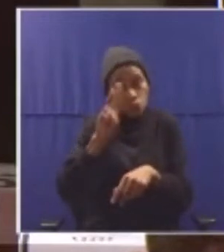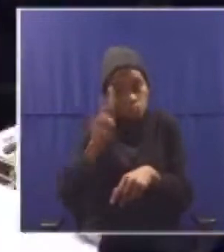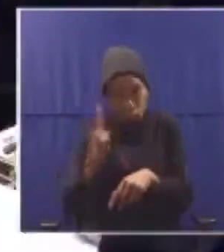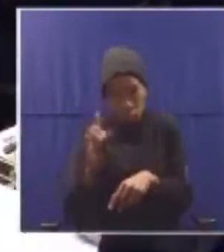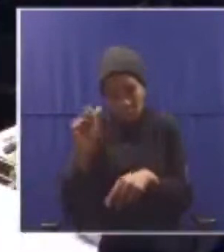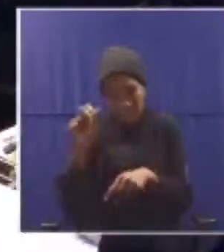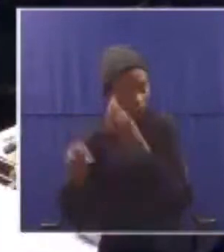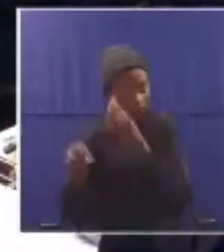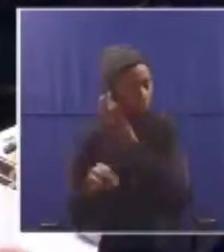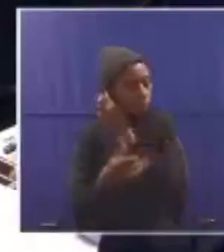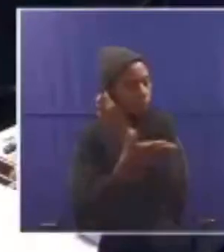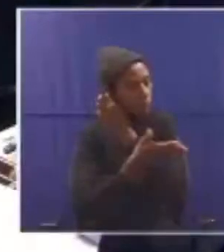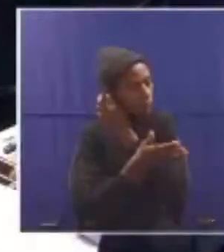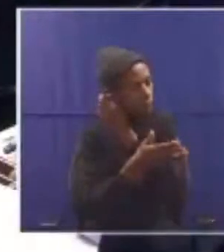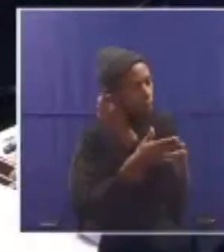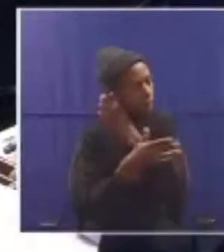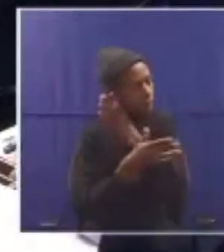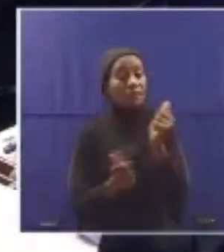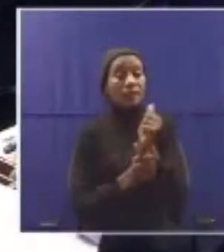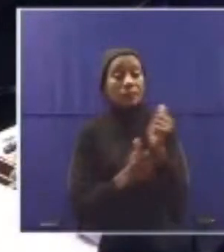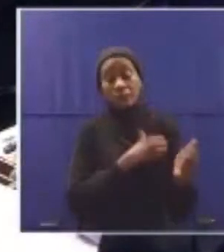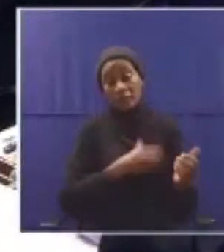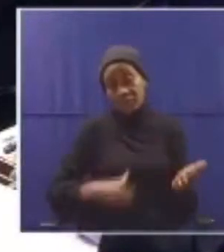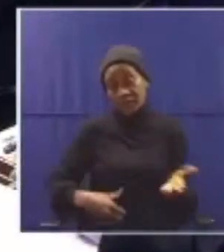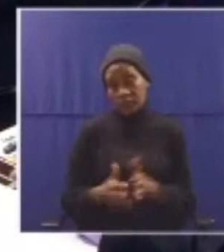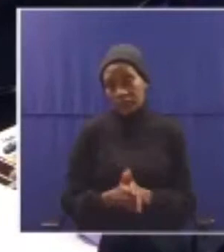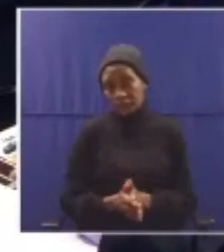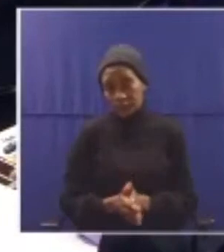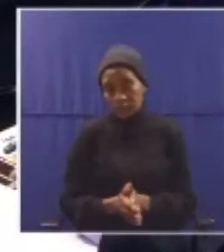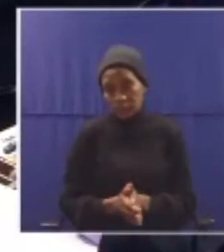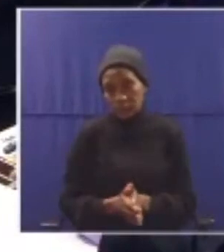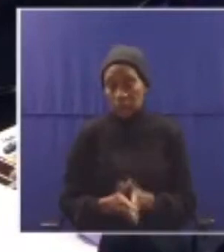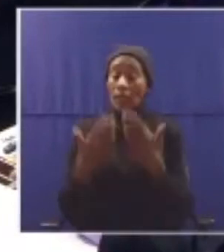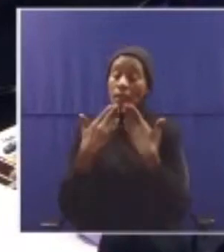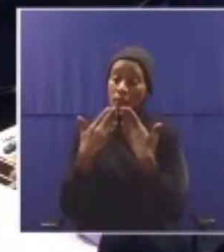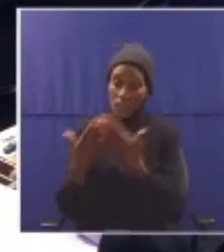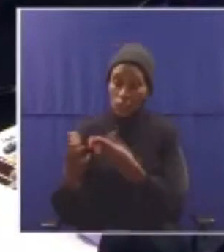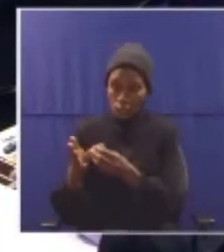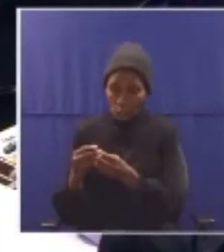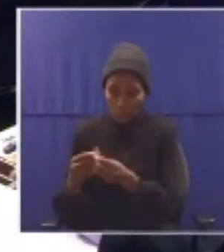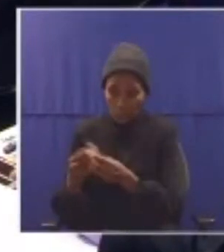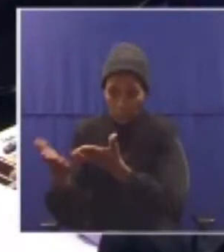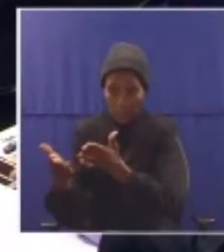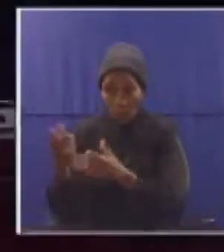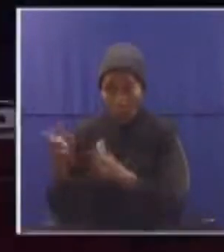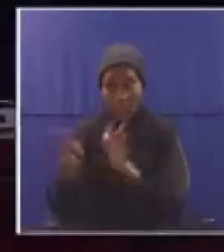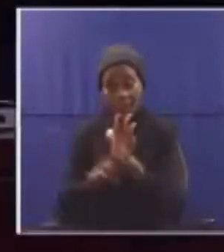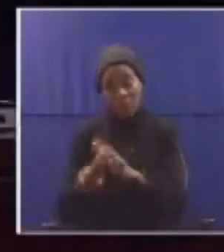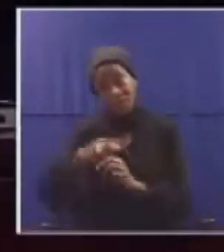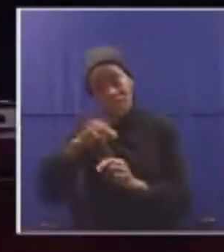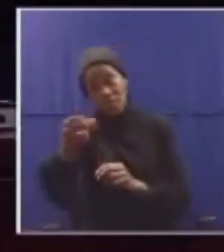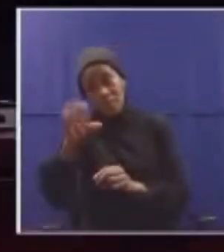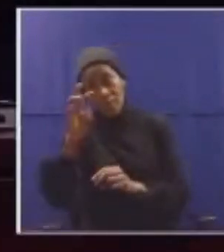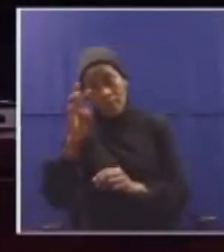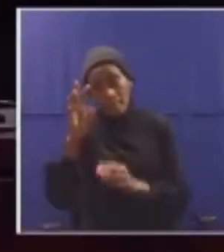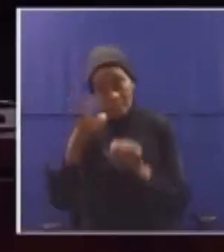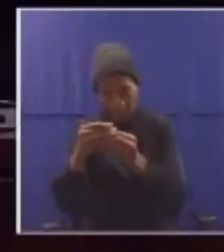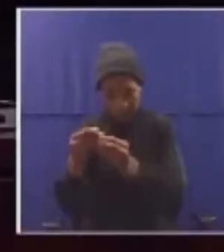The Honorable Deputy President. Thank you, Honorable Kalipi, on behalf of Honorable Mautwe.